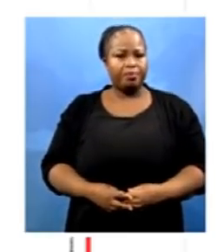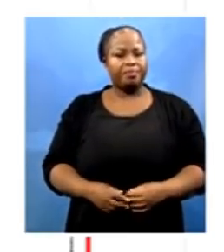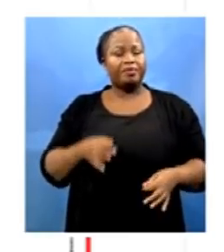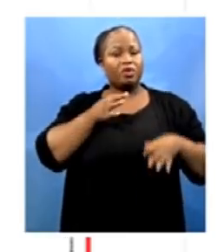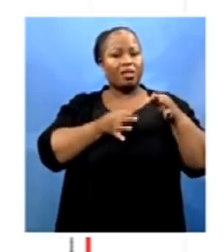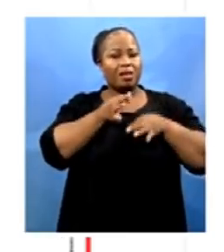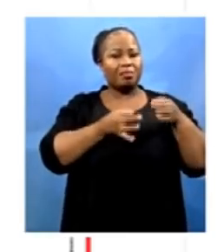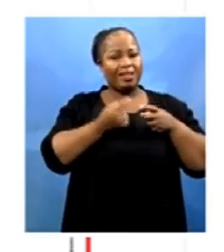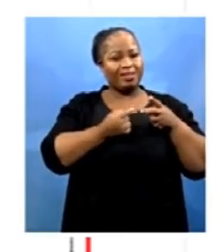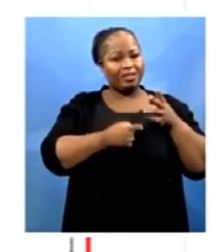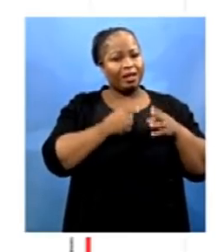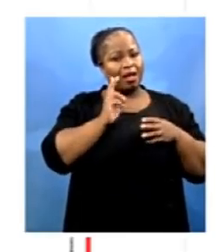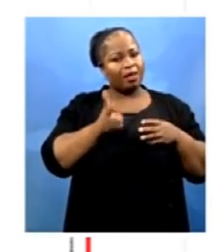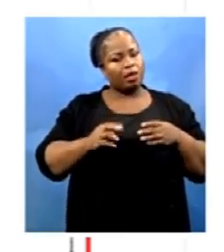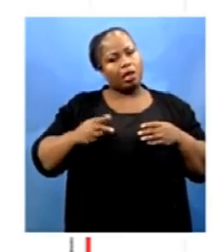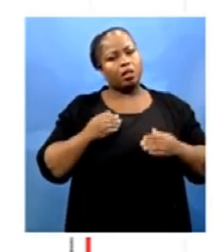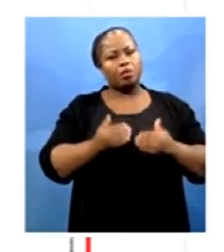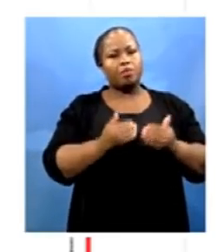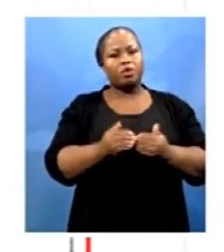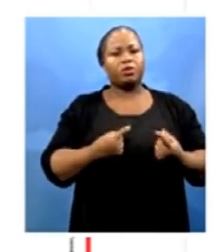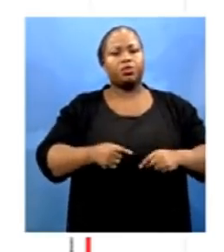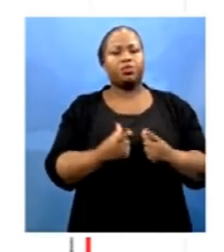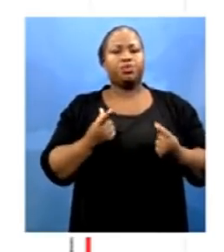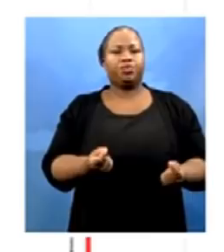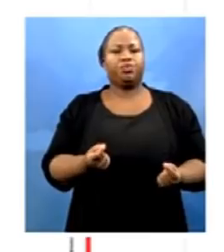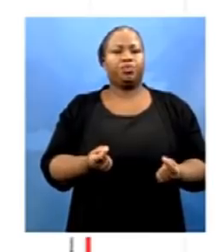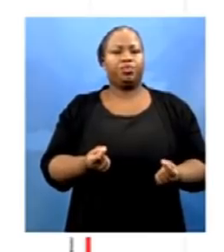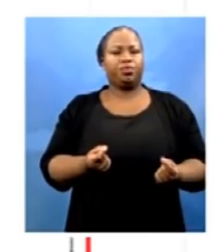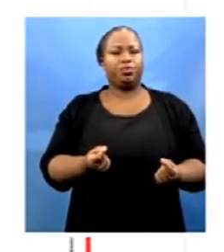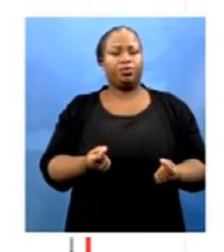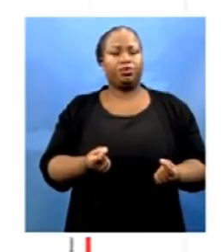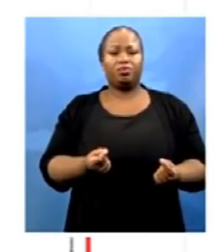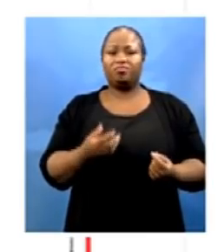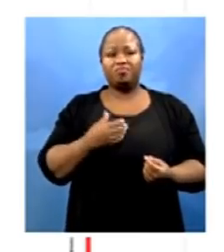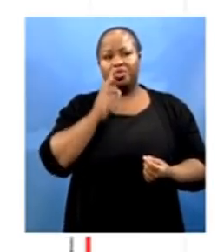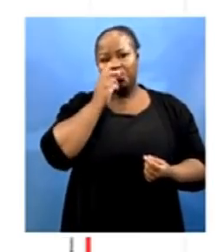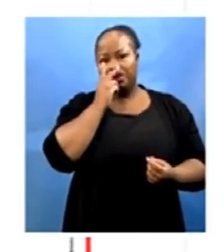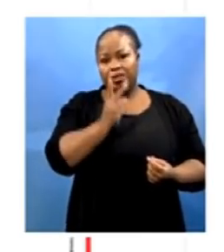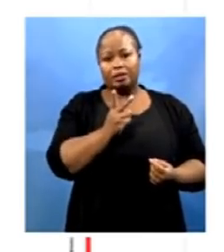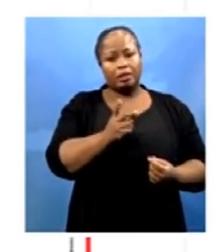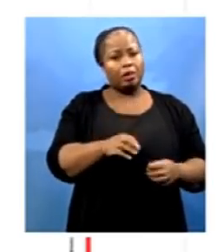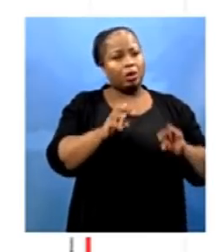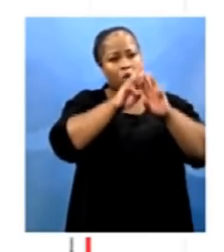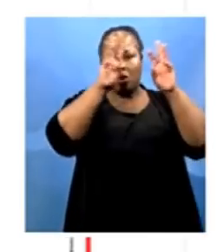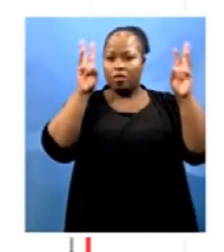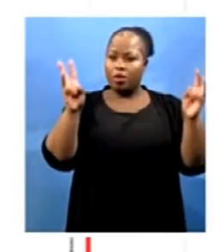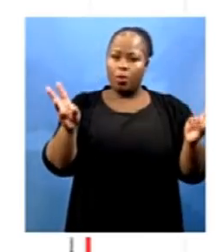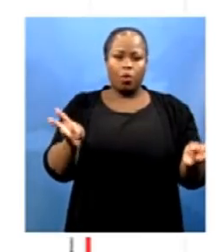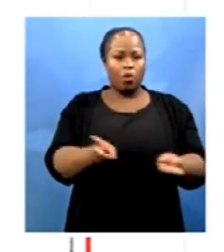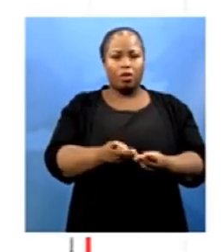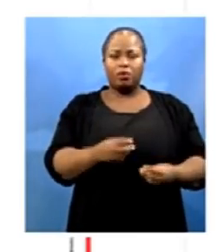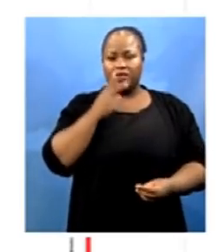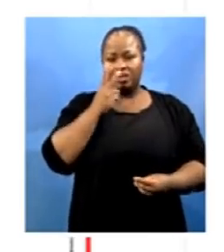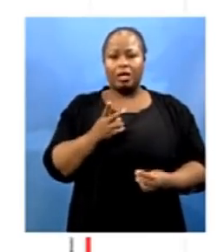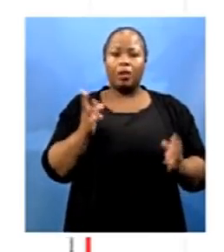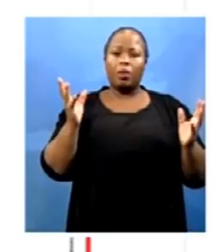we have seen, and globally you'll be aware that there's been a significant shortage of PPE